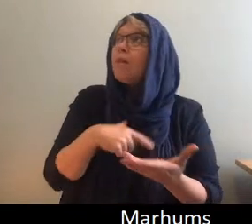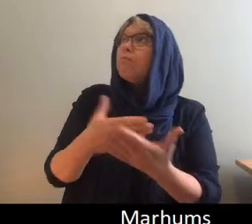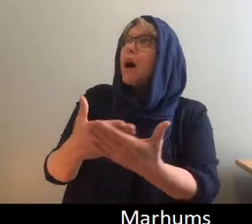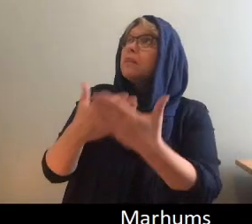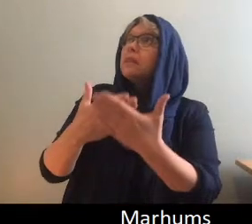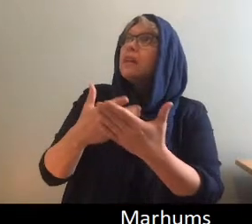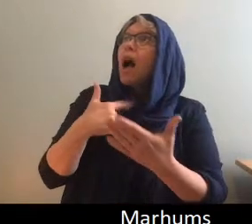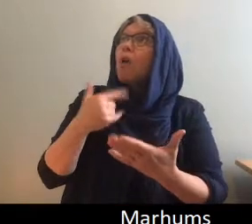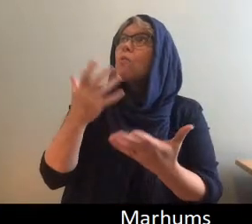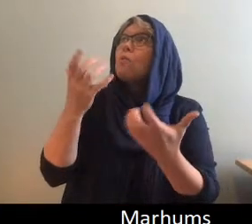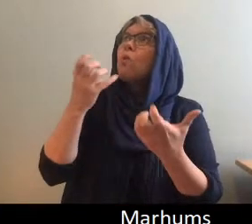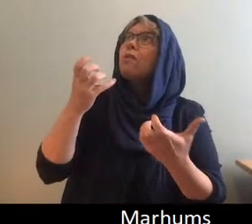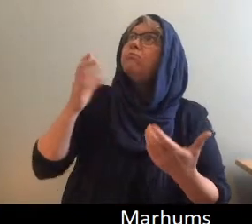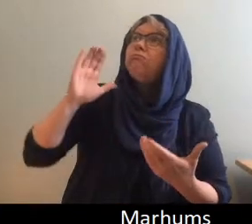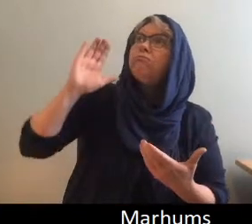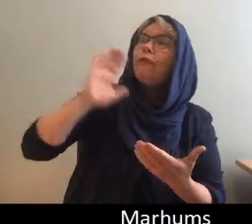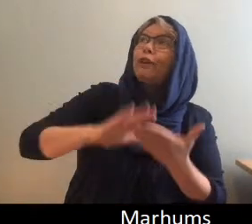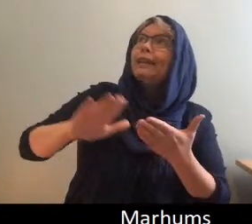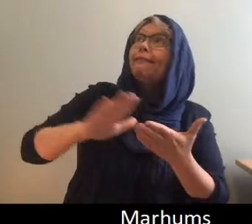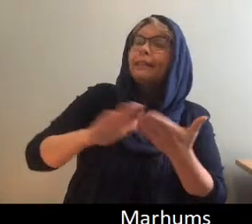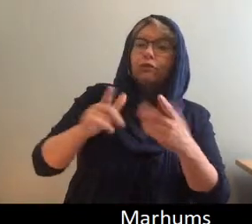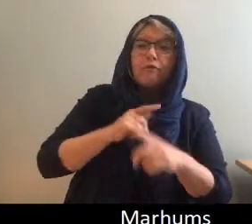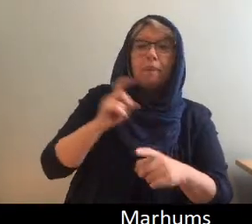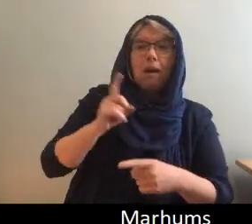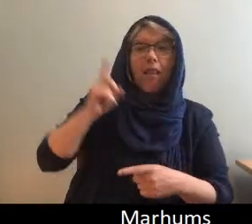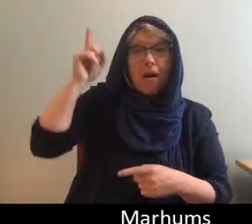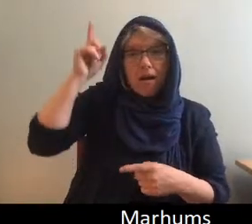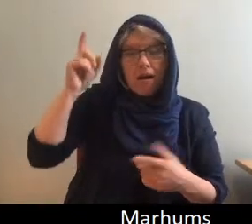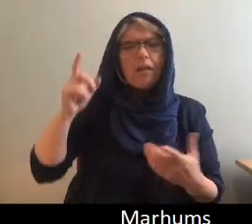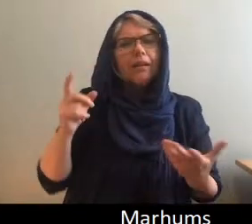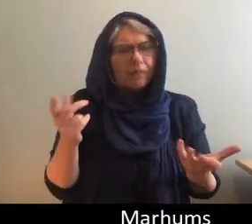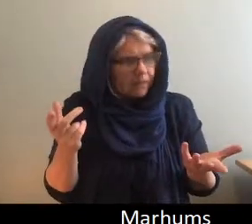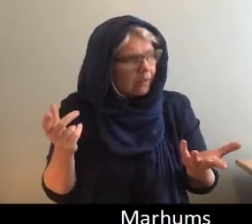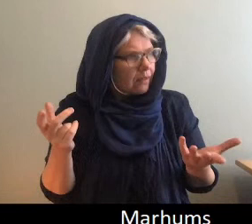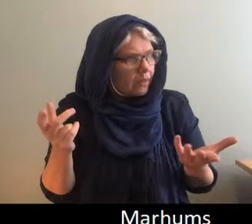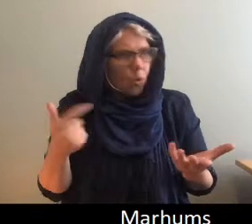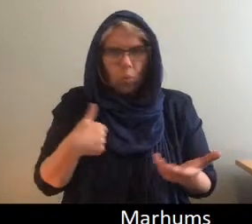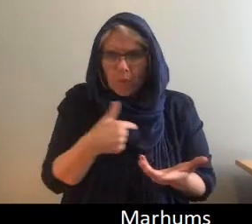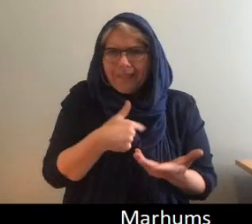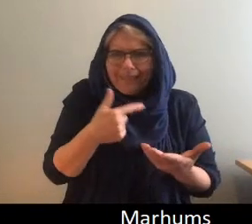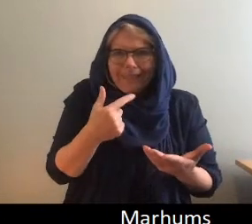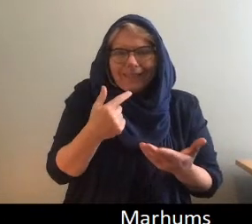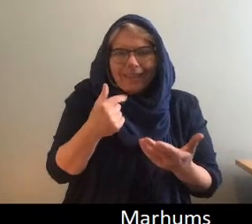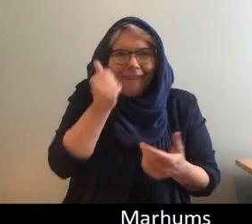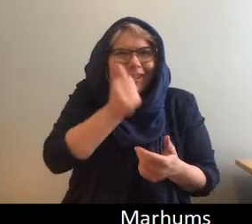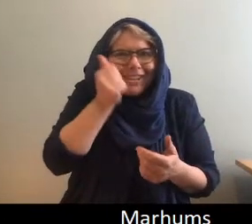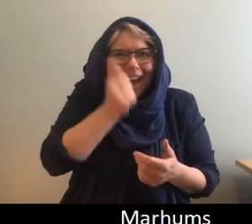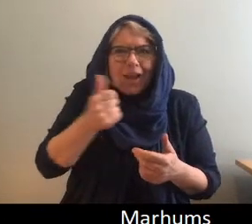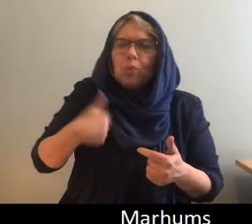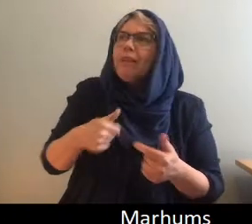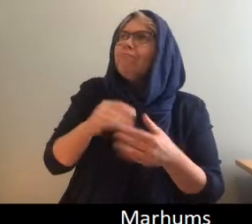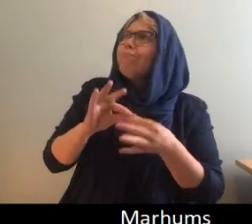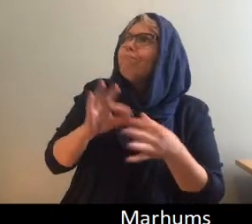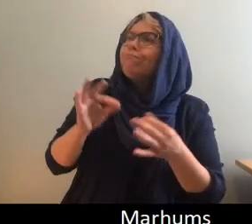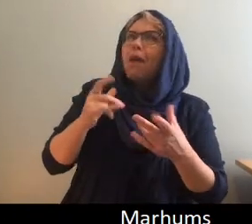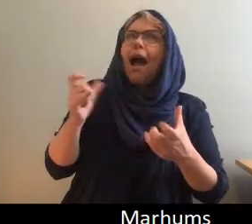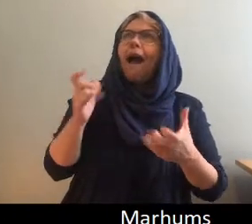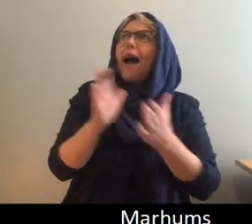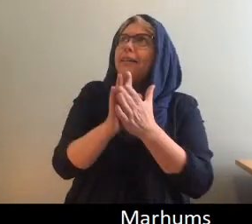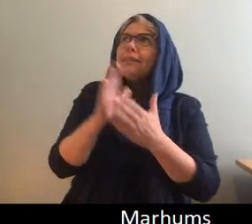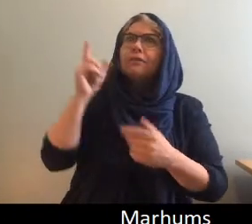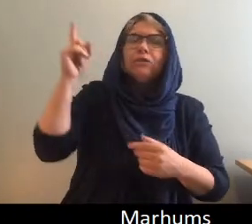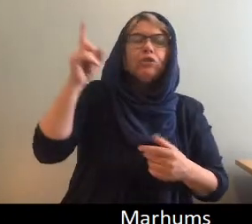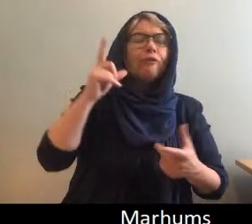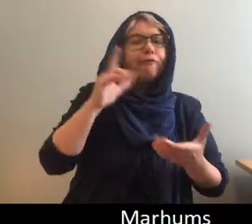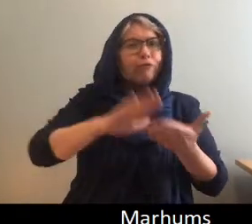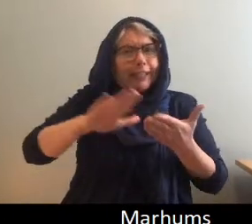like a parrot, not just to try and recite it as quickly as possible, but to reflect, to think, and to remember our